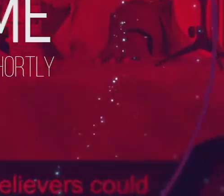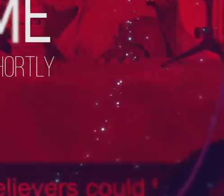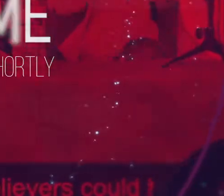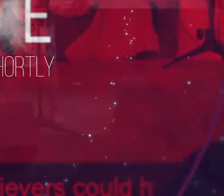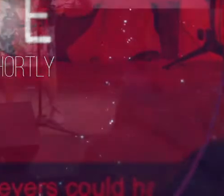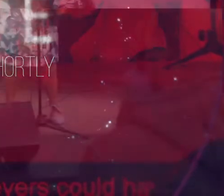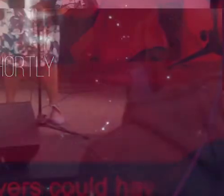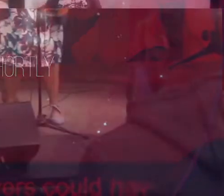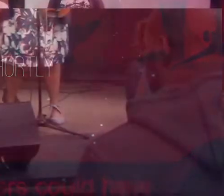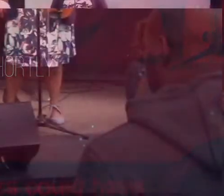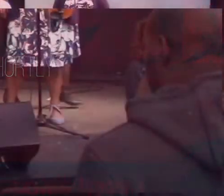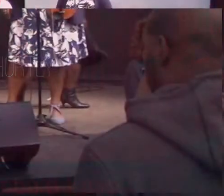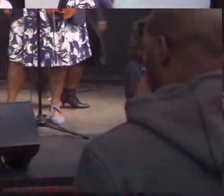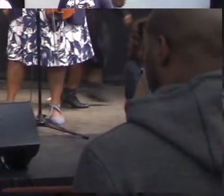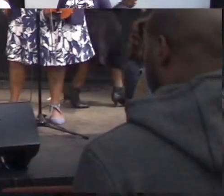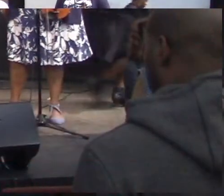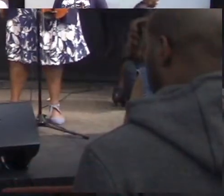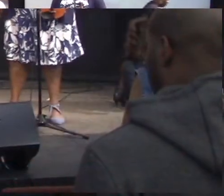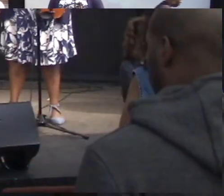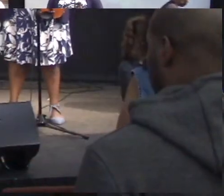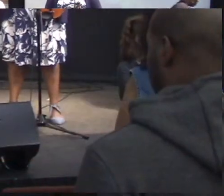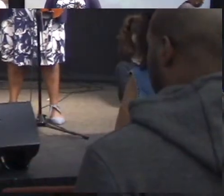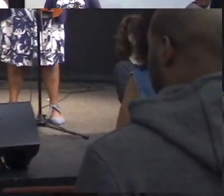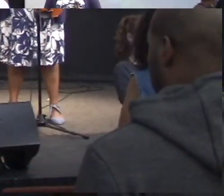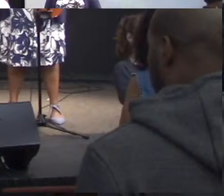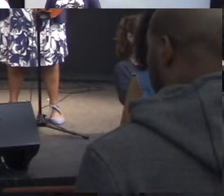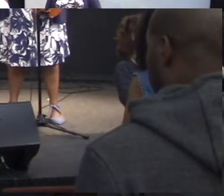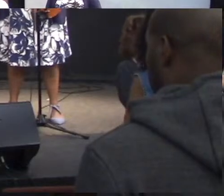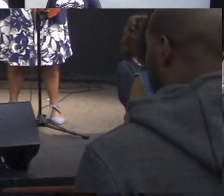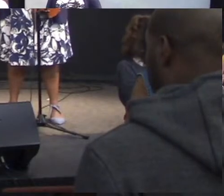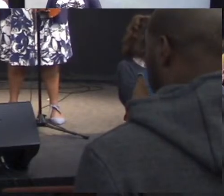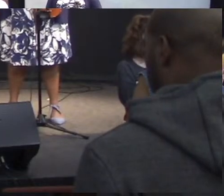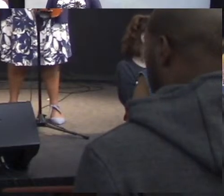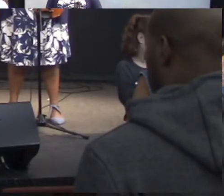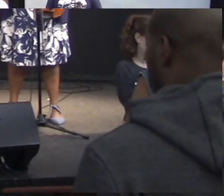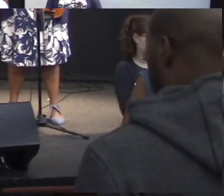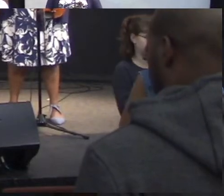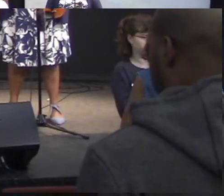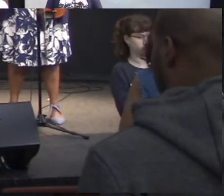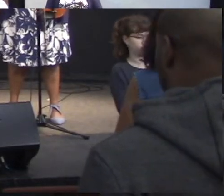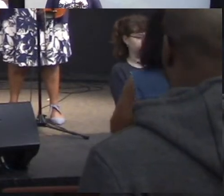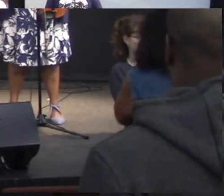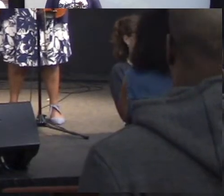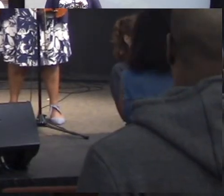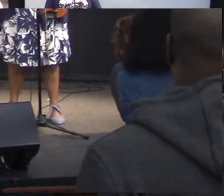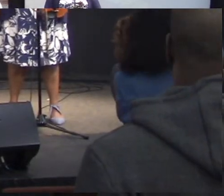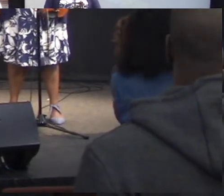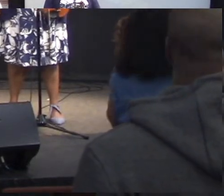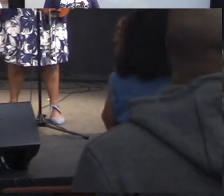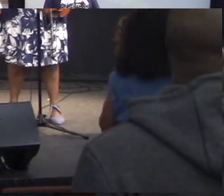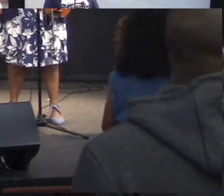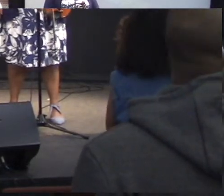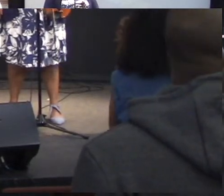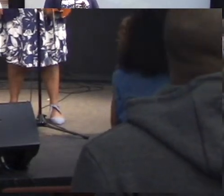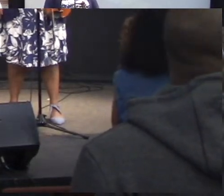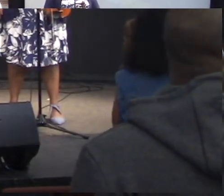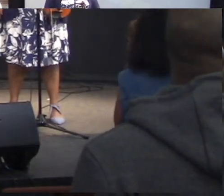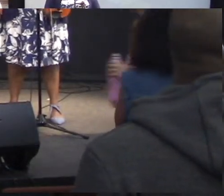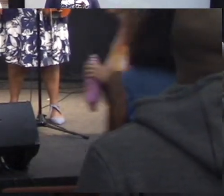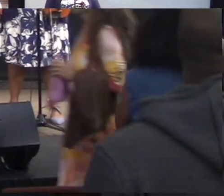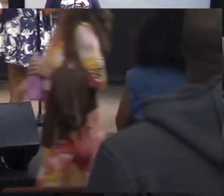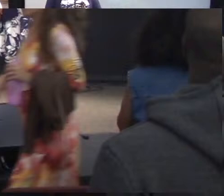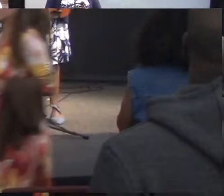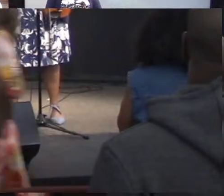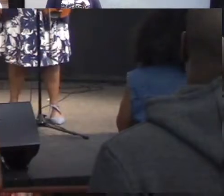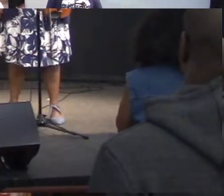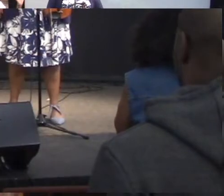drives a white Chevy Tahoe. You may have left your trunk open in the parking lot. So if that applies to you, you might want to go check that out unless you